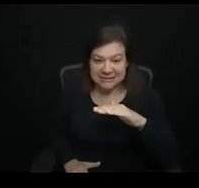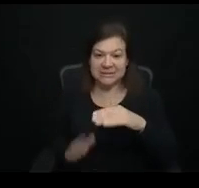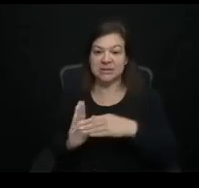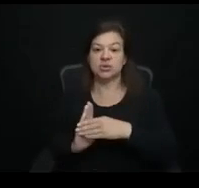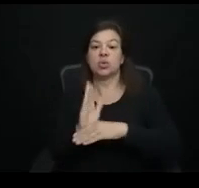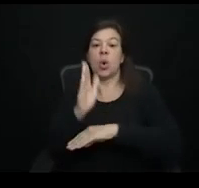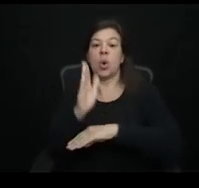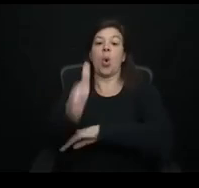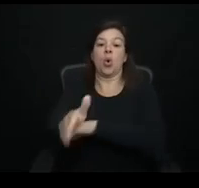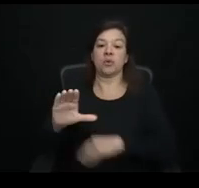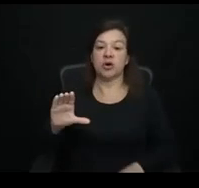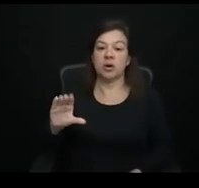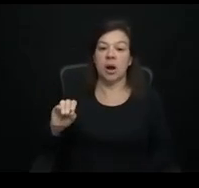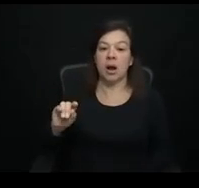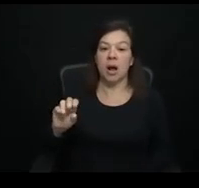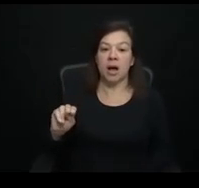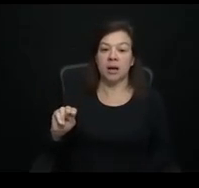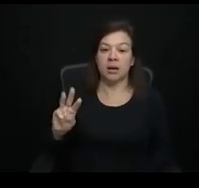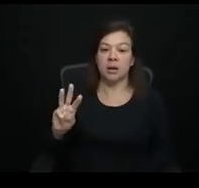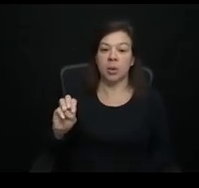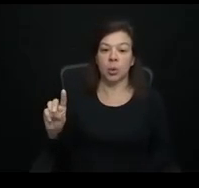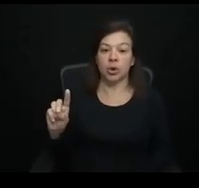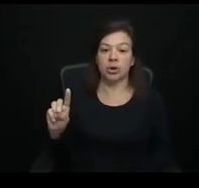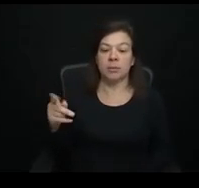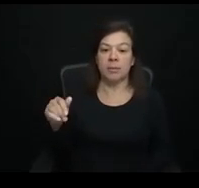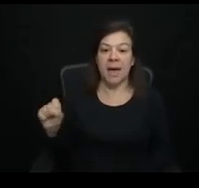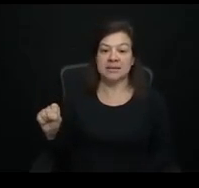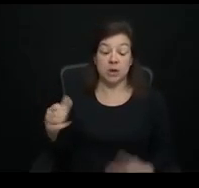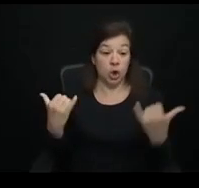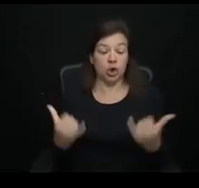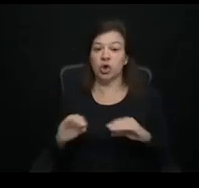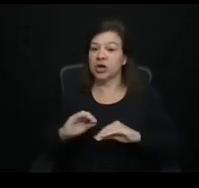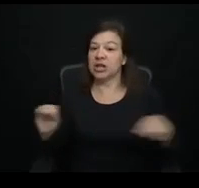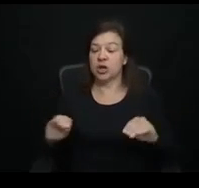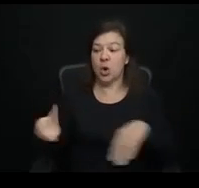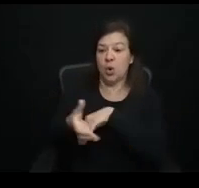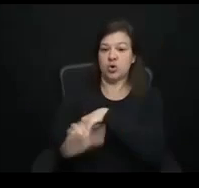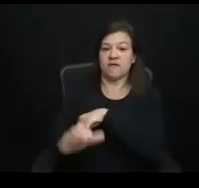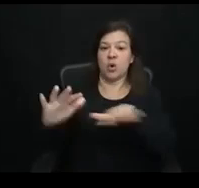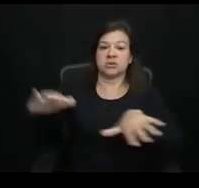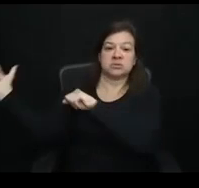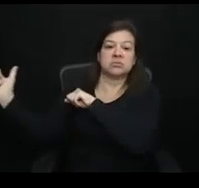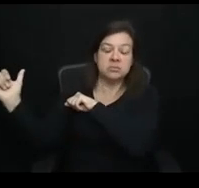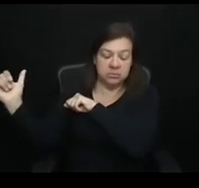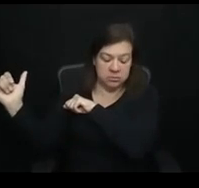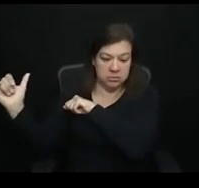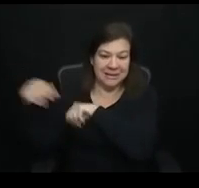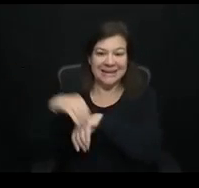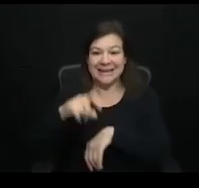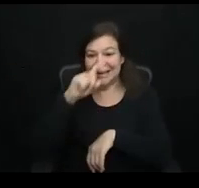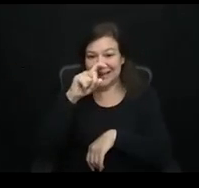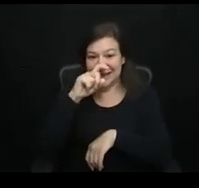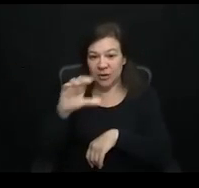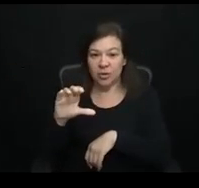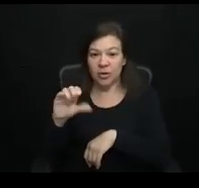Pass. There are currently no evacuations in Eagle County. That's good news. The Ruby Creek fire